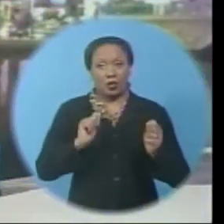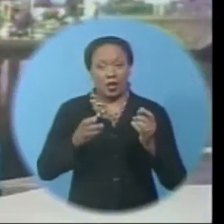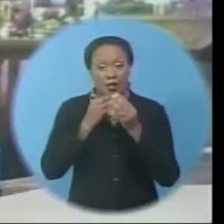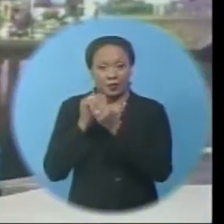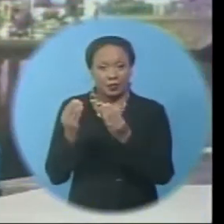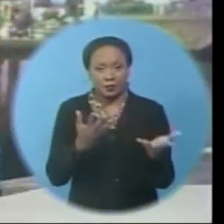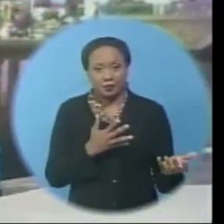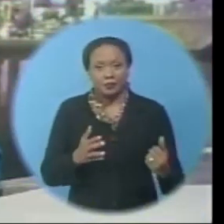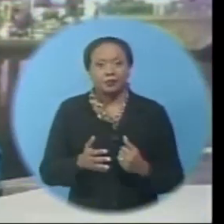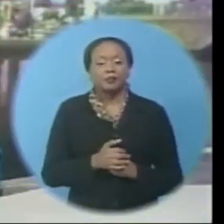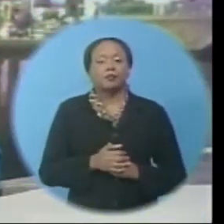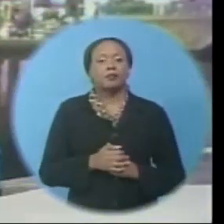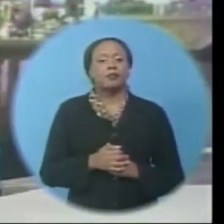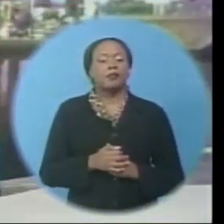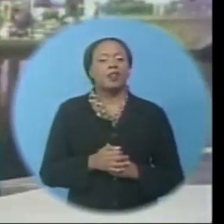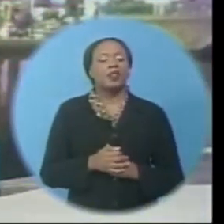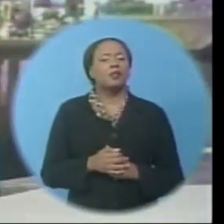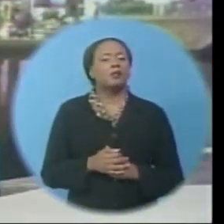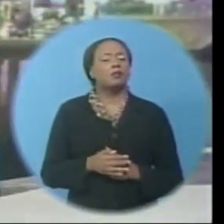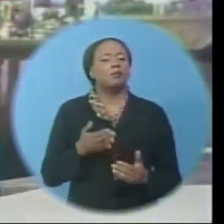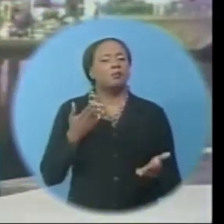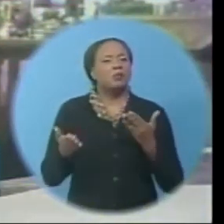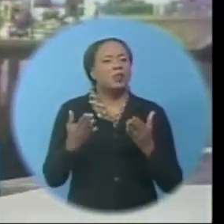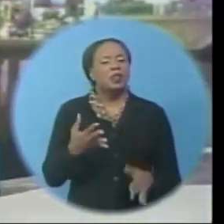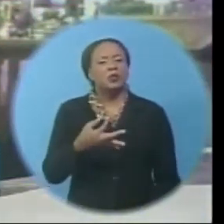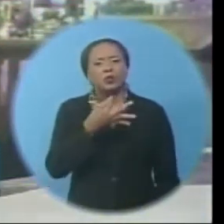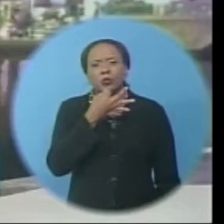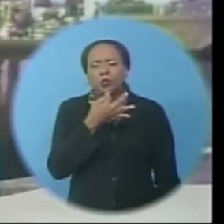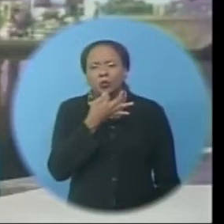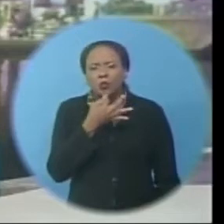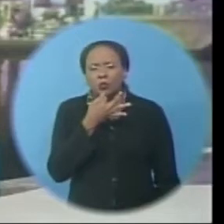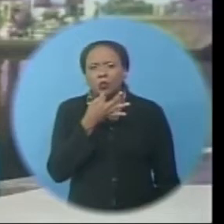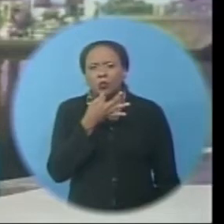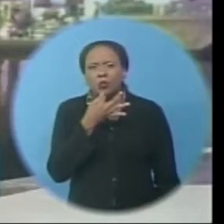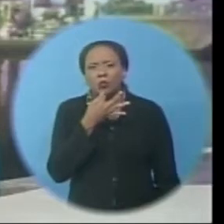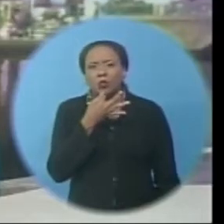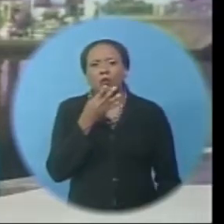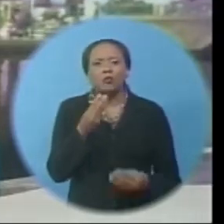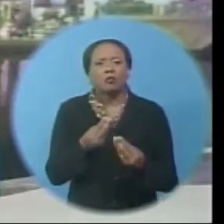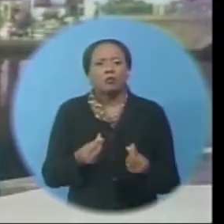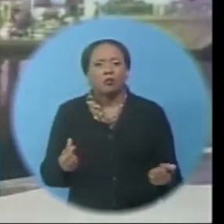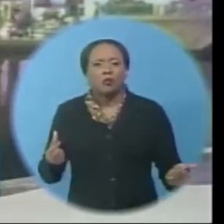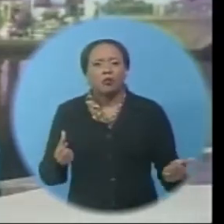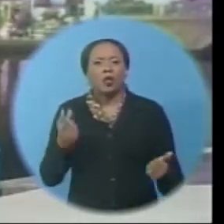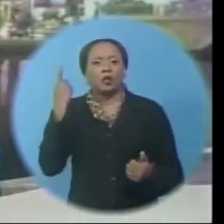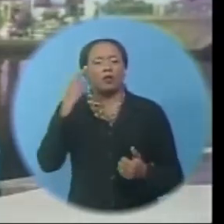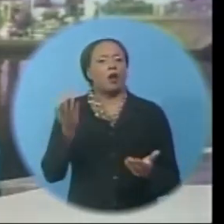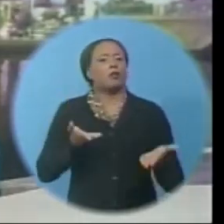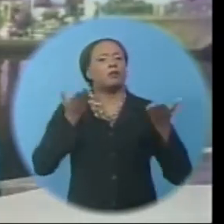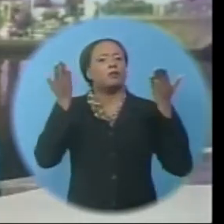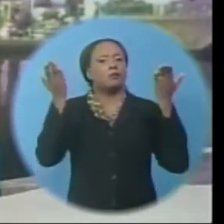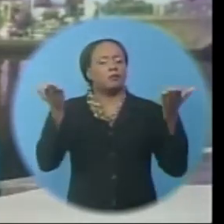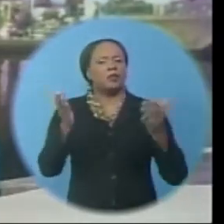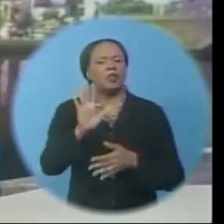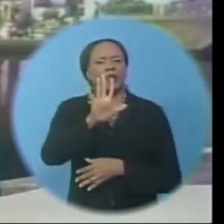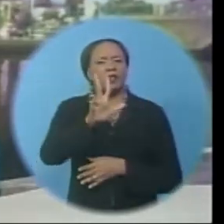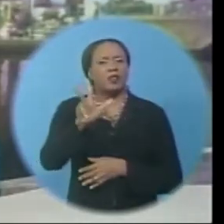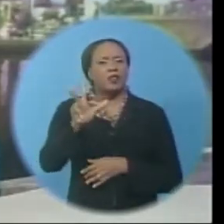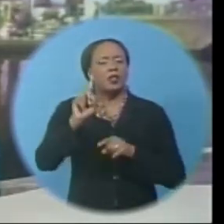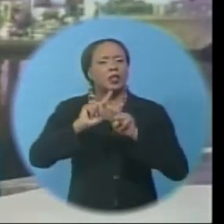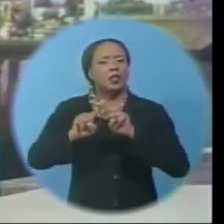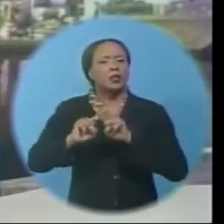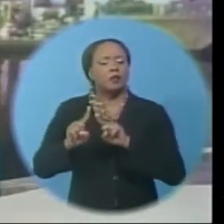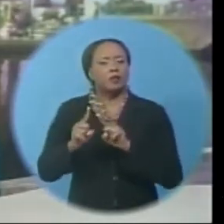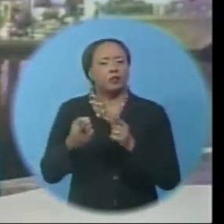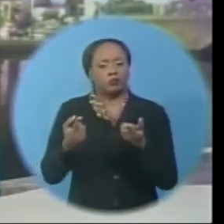In Port of Spain, there may soon be some resolution to the 53-part heard matters left behind when the Chief Magistrate